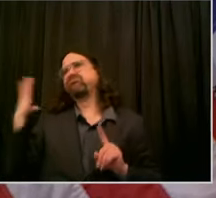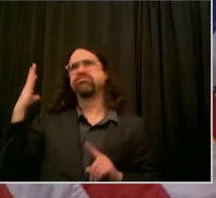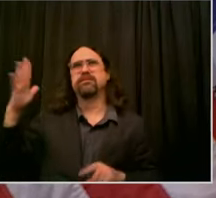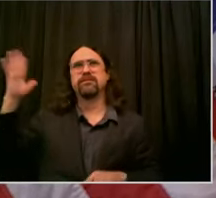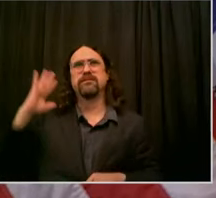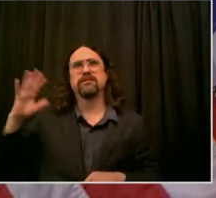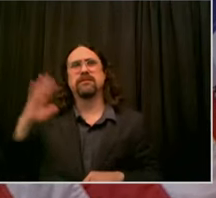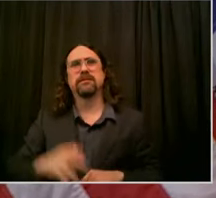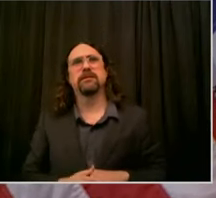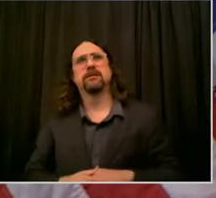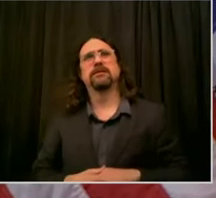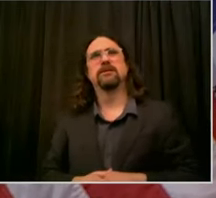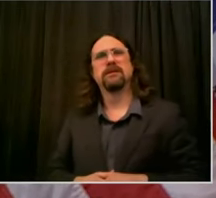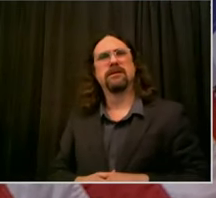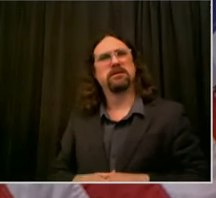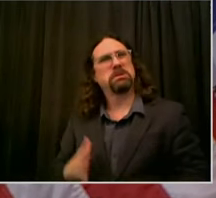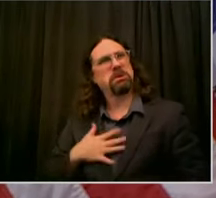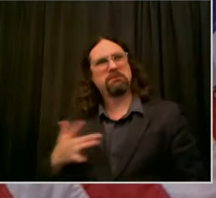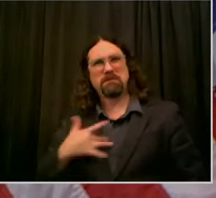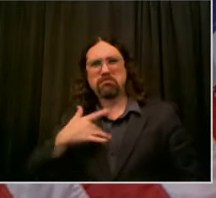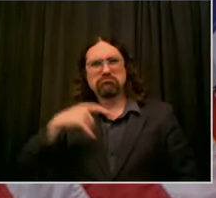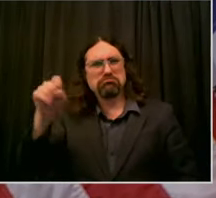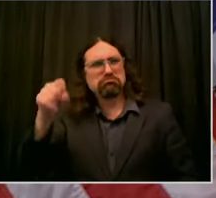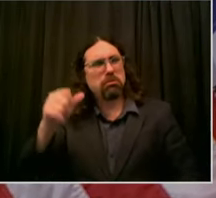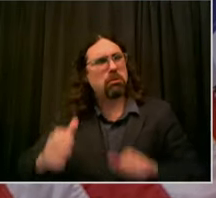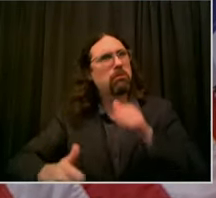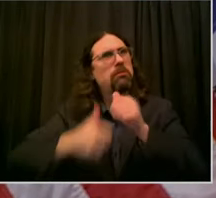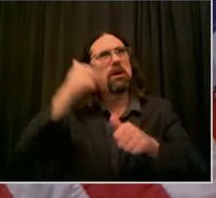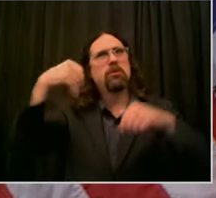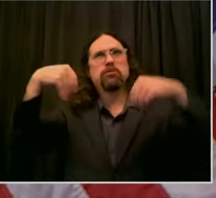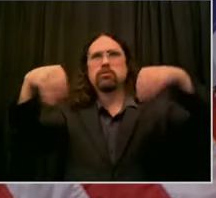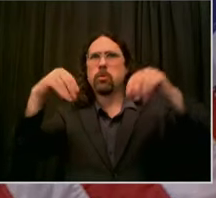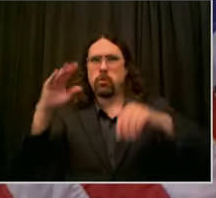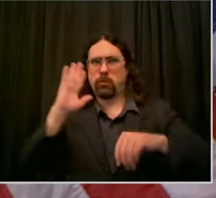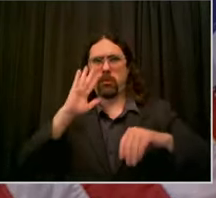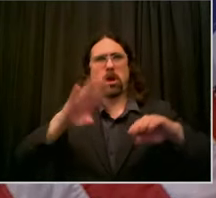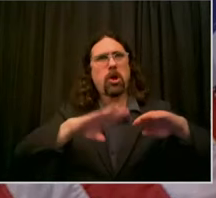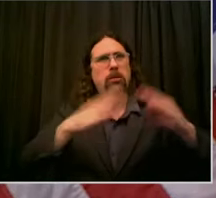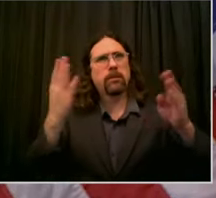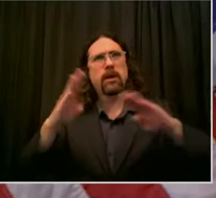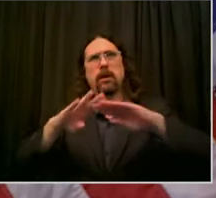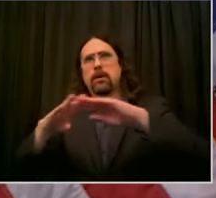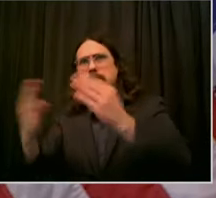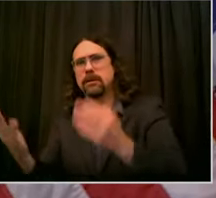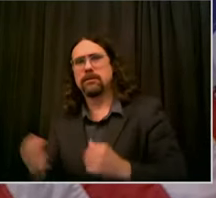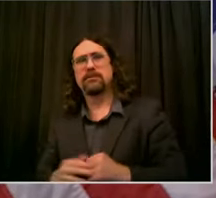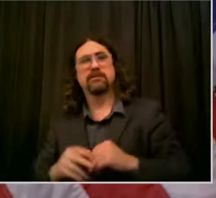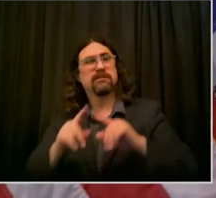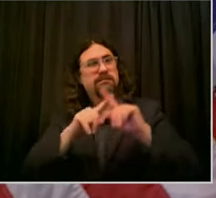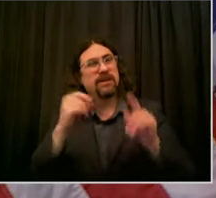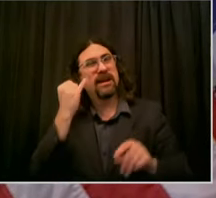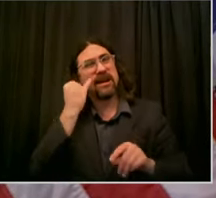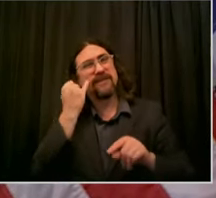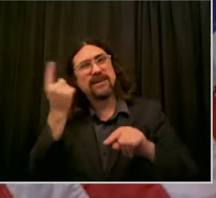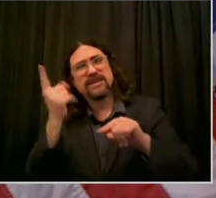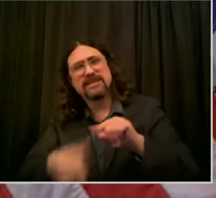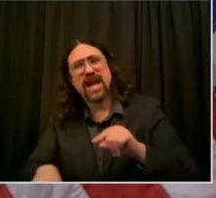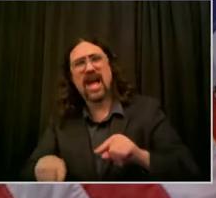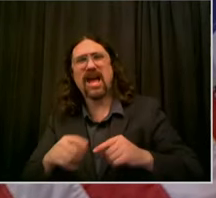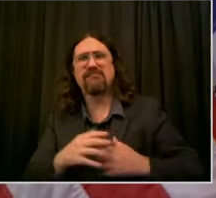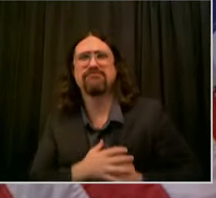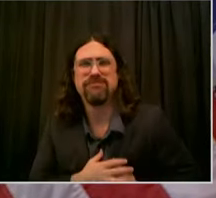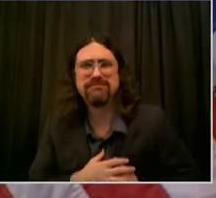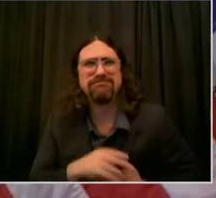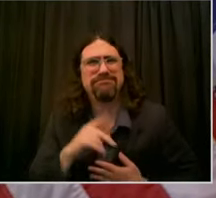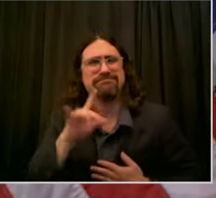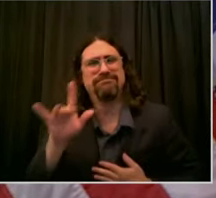the coronavirus creating this dynamic for all of us, and we're all going to have to find our way through as best possible, and the city of New York will do all we can to help them. But